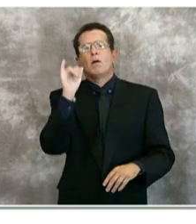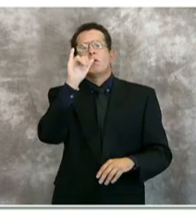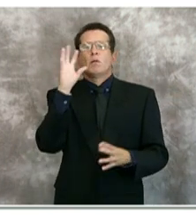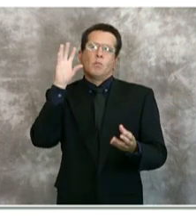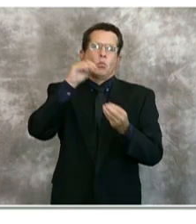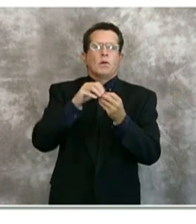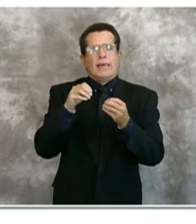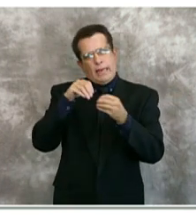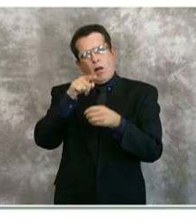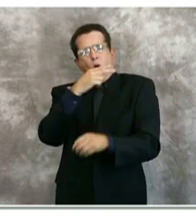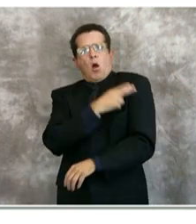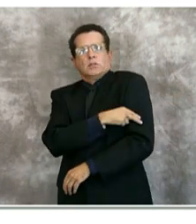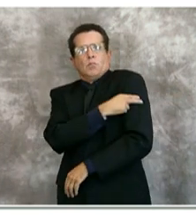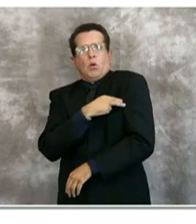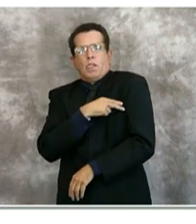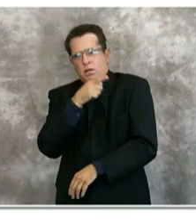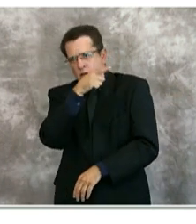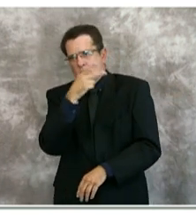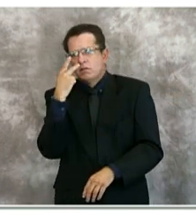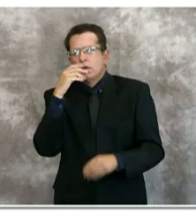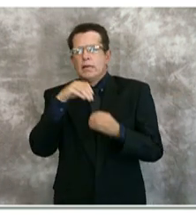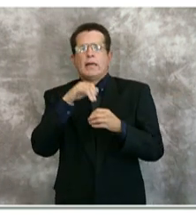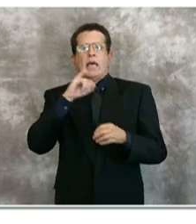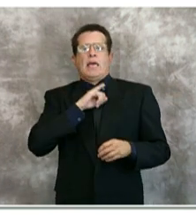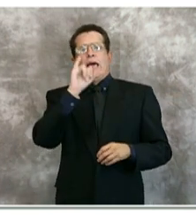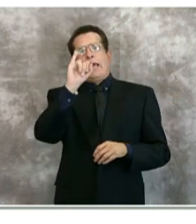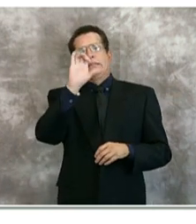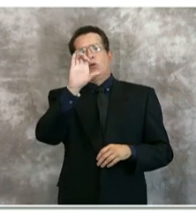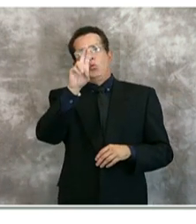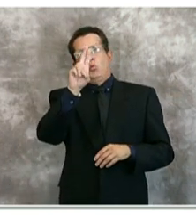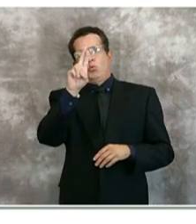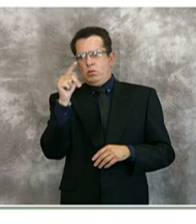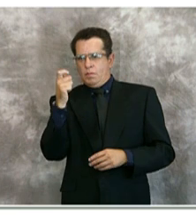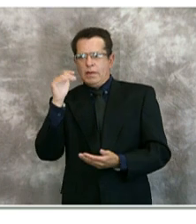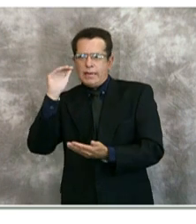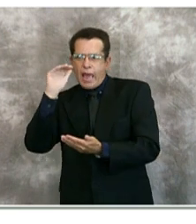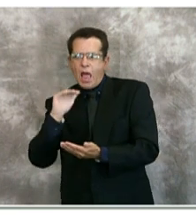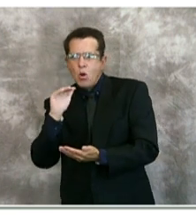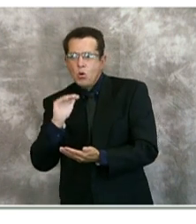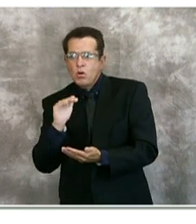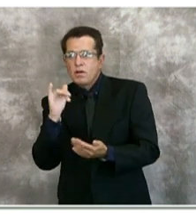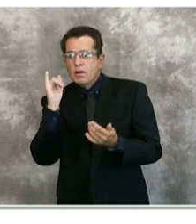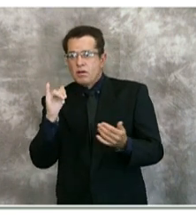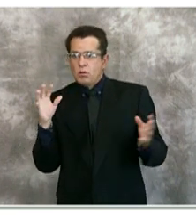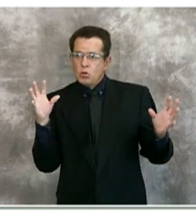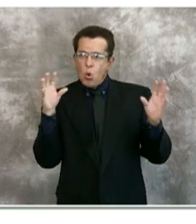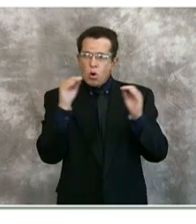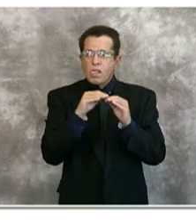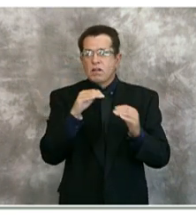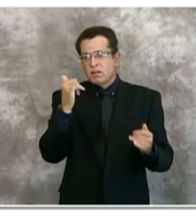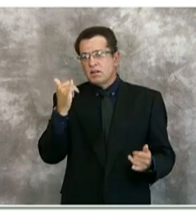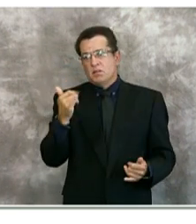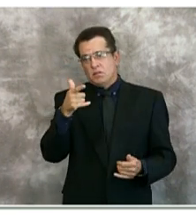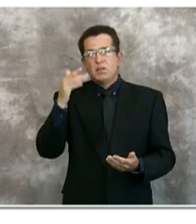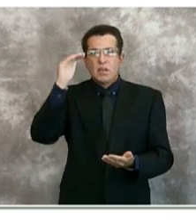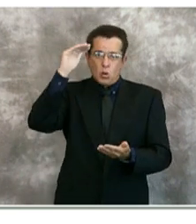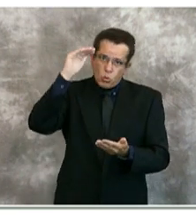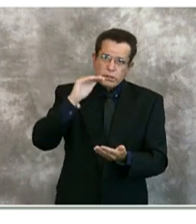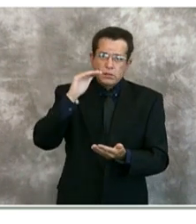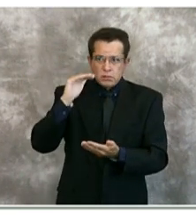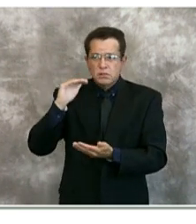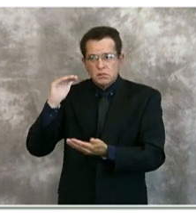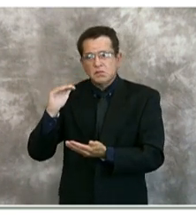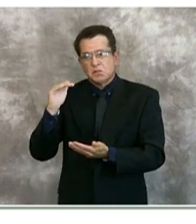see a slight decrease in our ICU utilization. Total hospitalization, slight decrease there. Again,